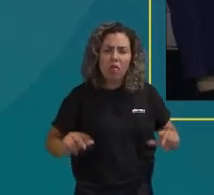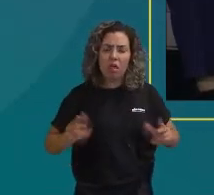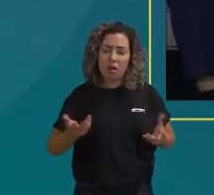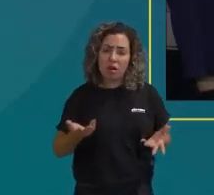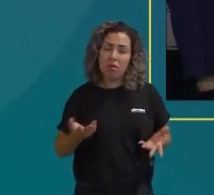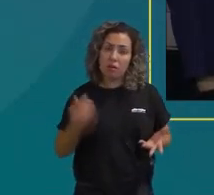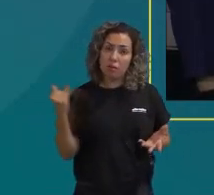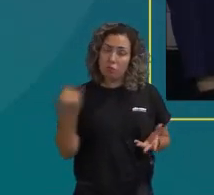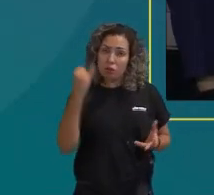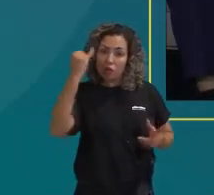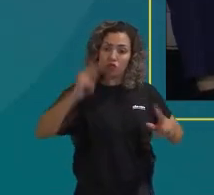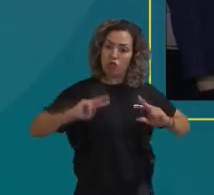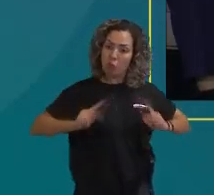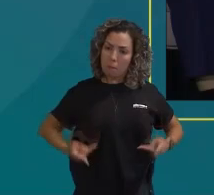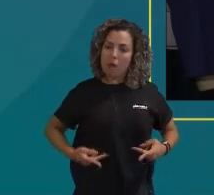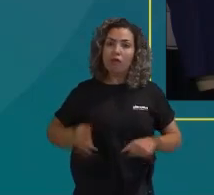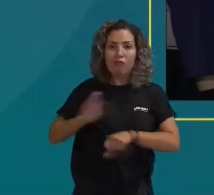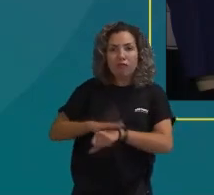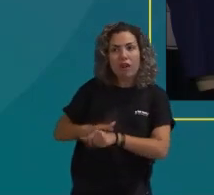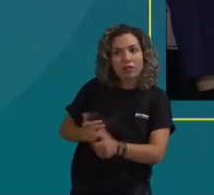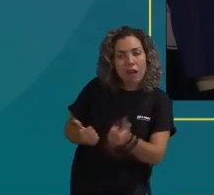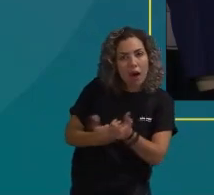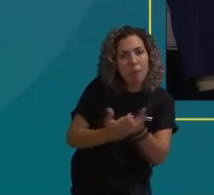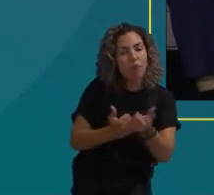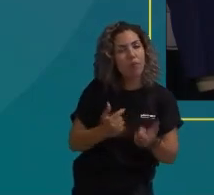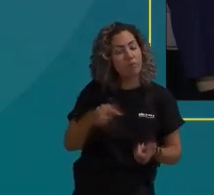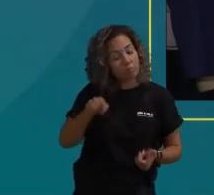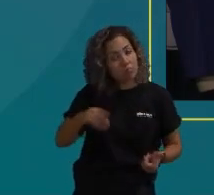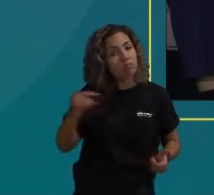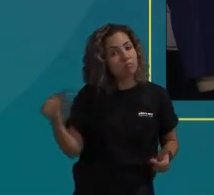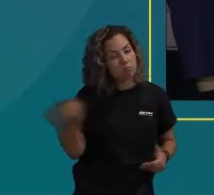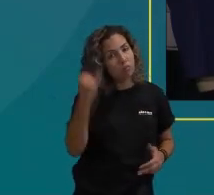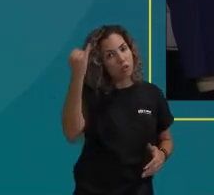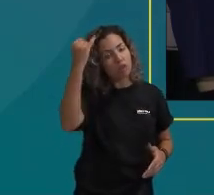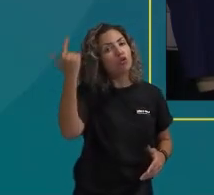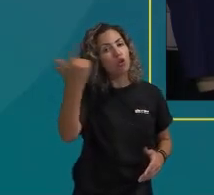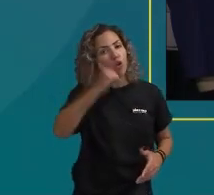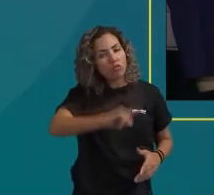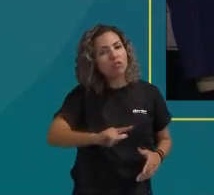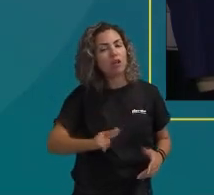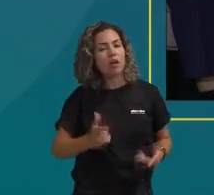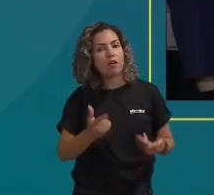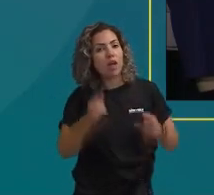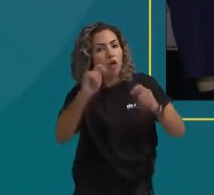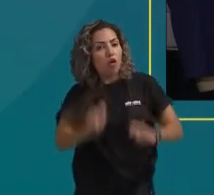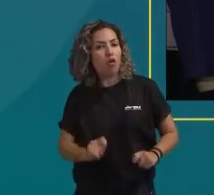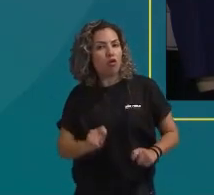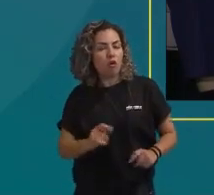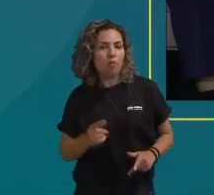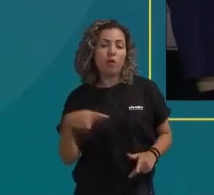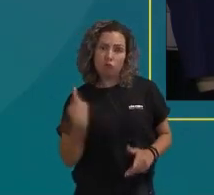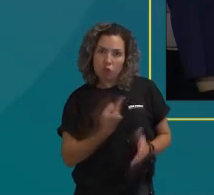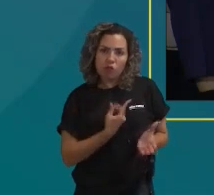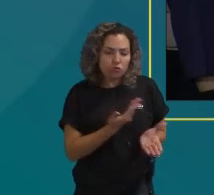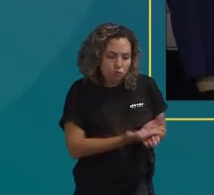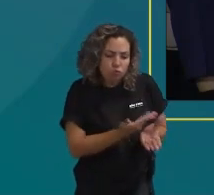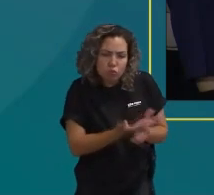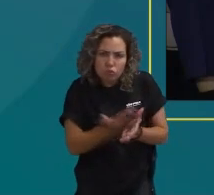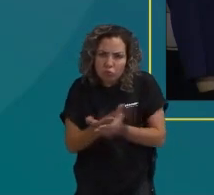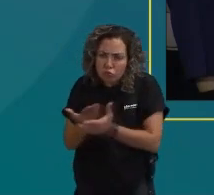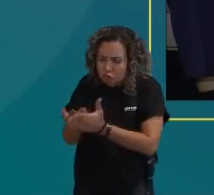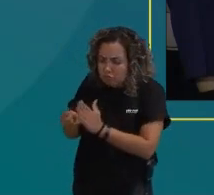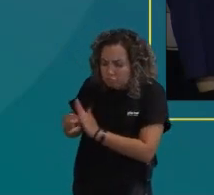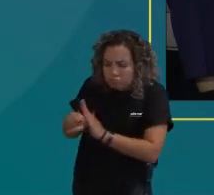And I think it's really important to highlight how progressive studies, 2015, at the neighborhood level, people